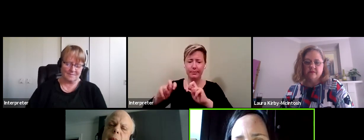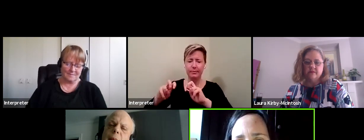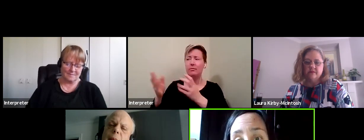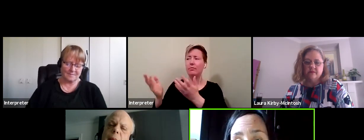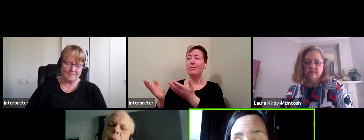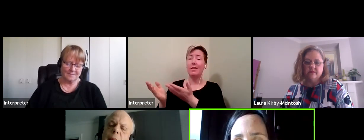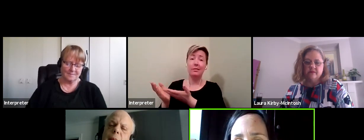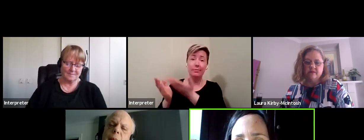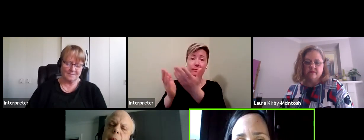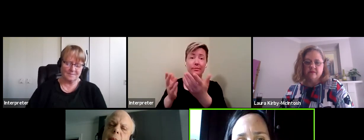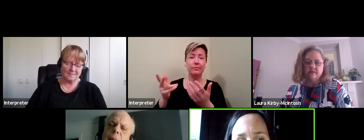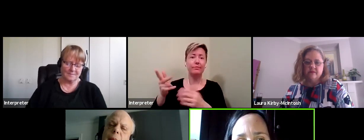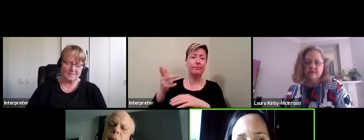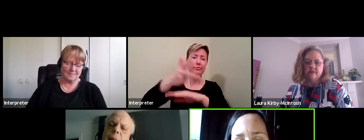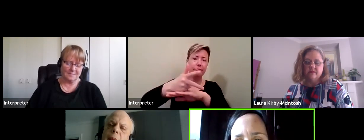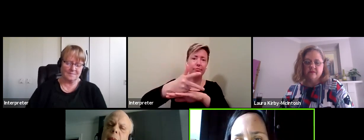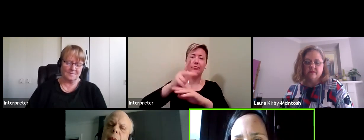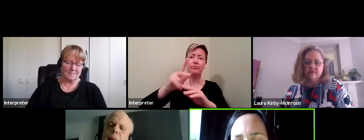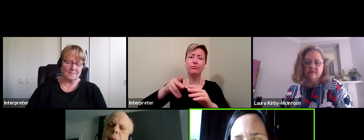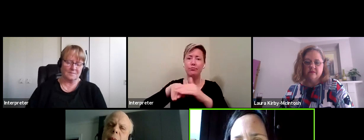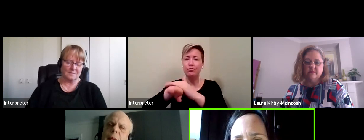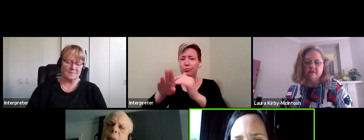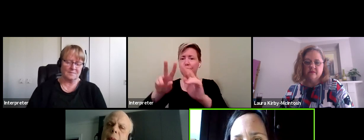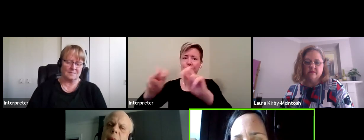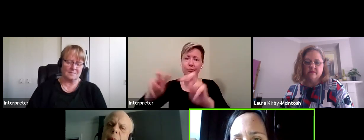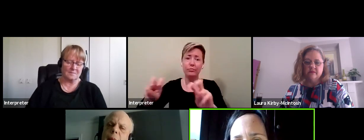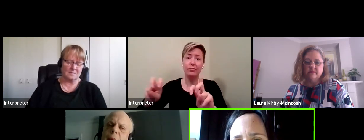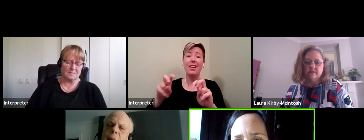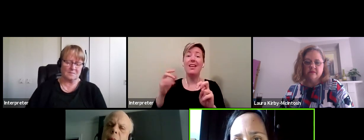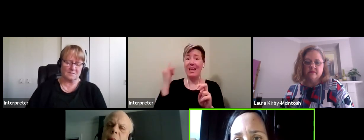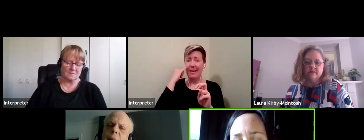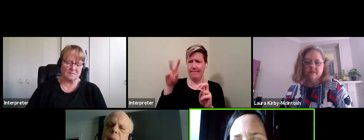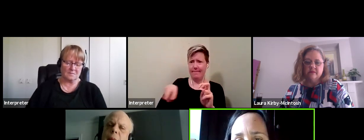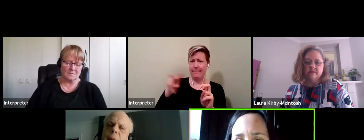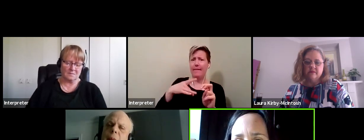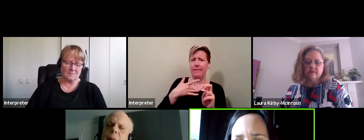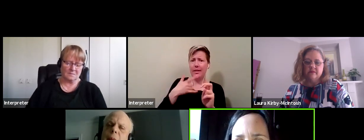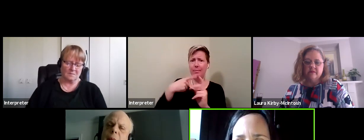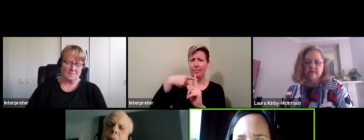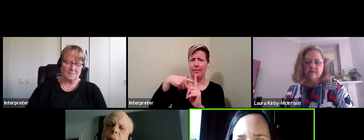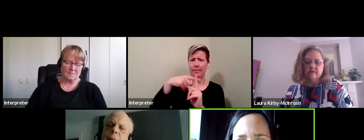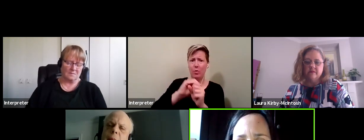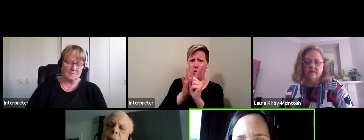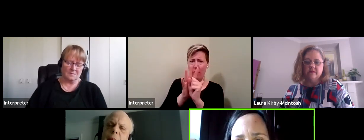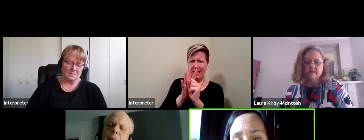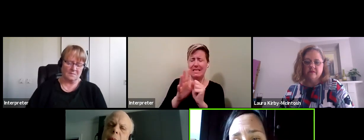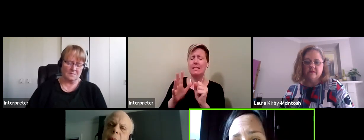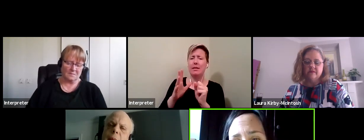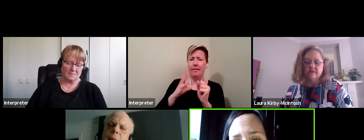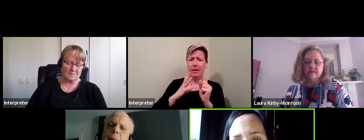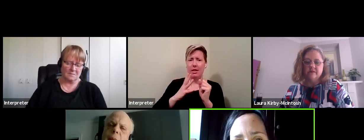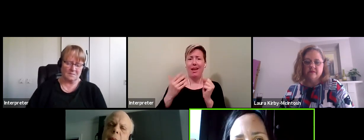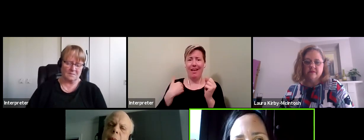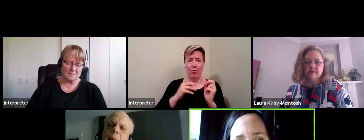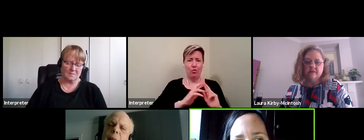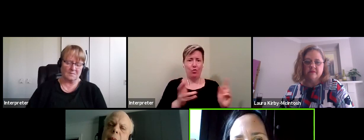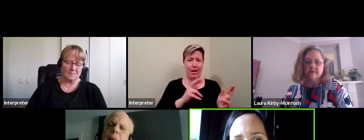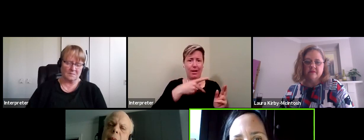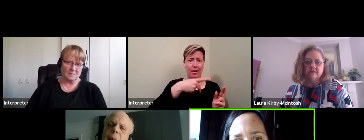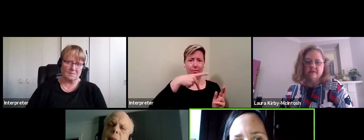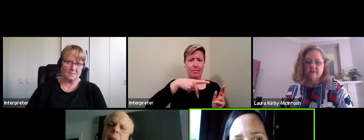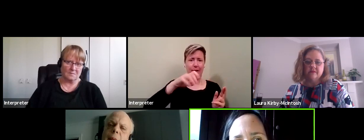or somebody looks likely to be positive, have personal protective equipment with you that you can then pass along to the individual so that they can